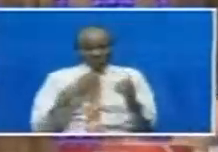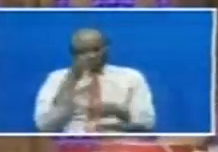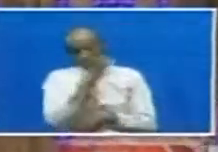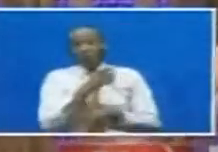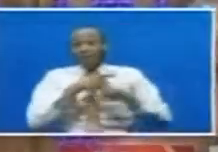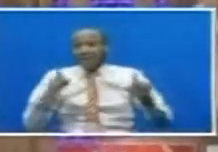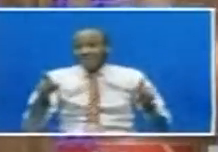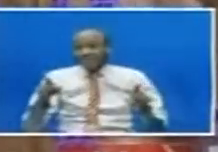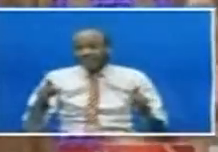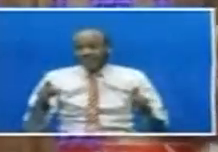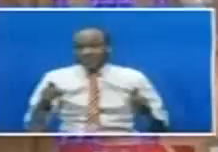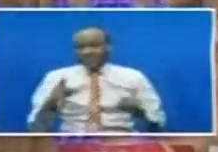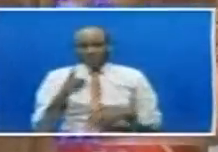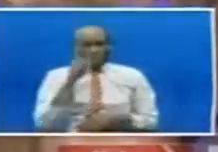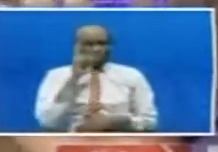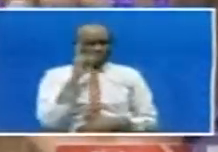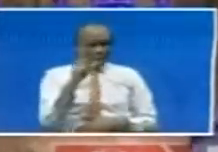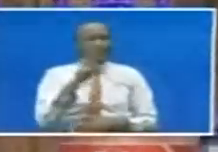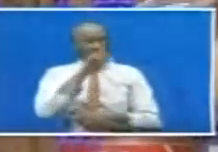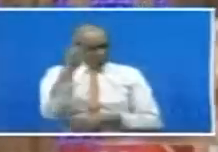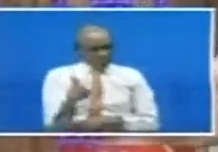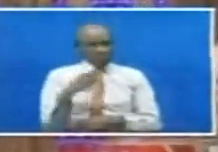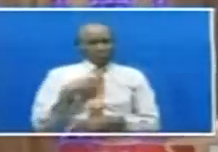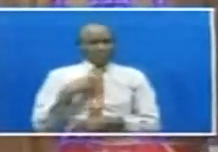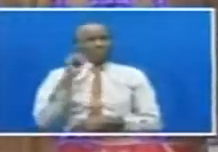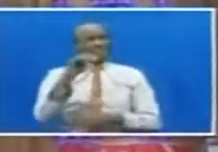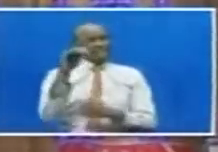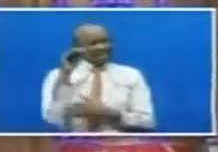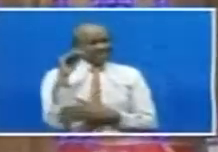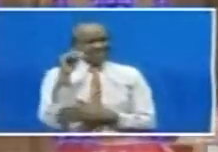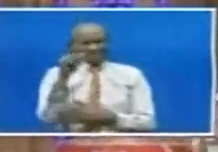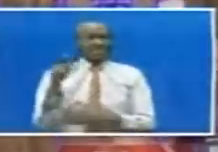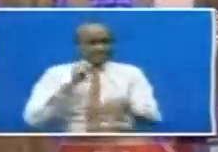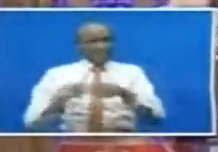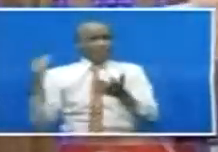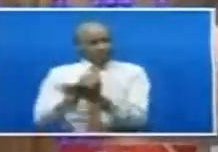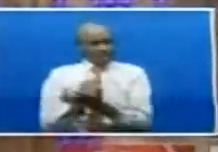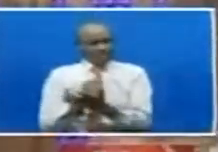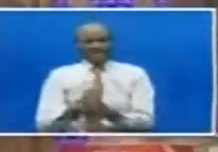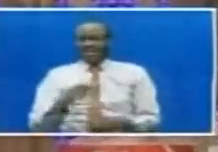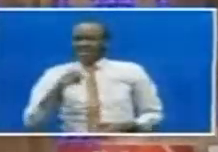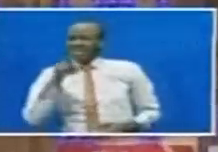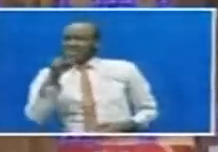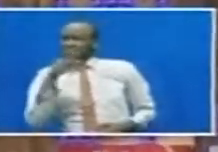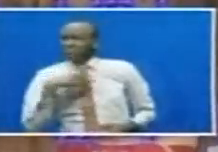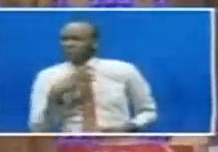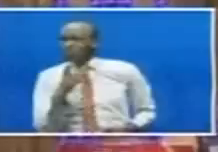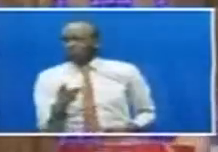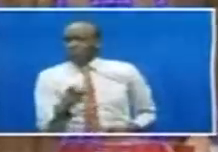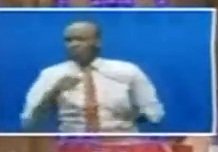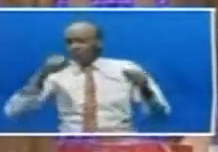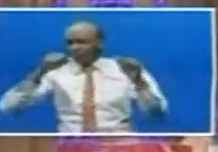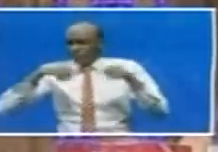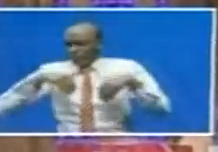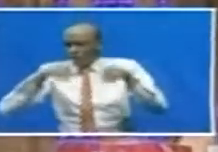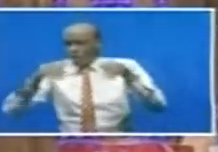But one of the questions that must be asked of all of these appointments is, do they, in fact, comply with